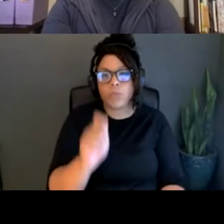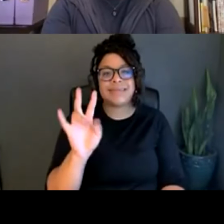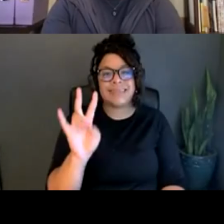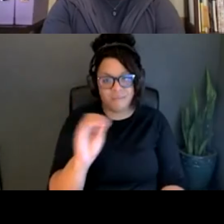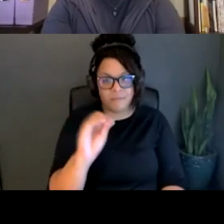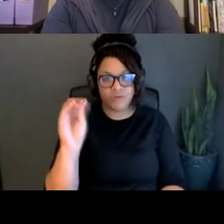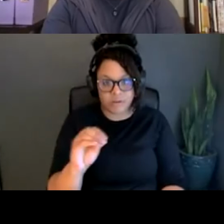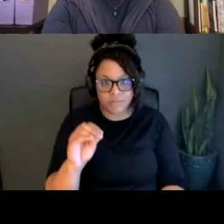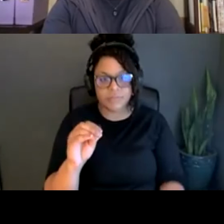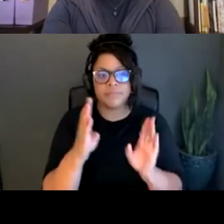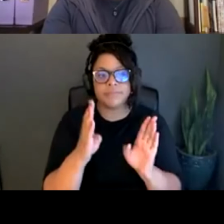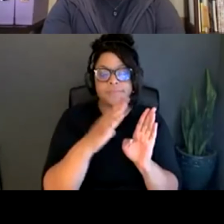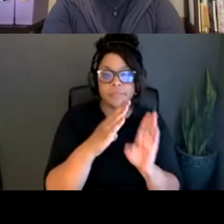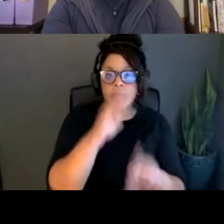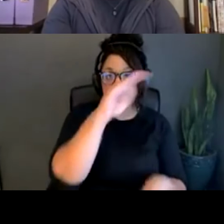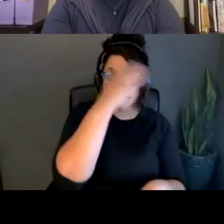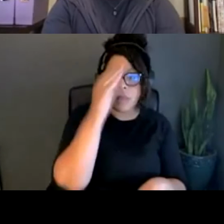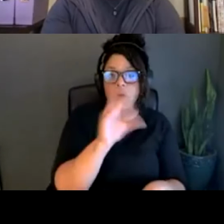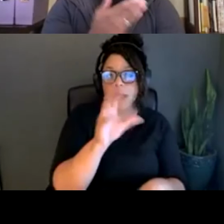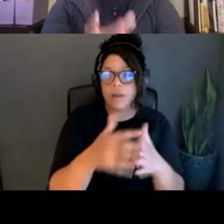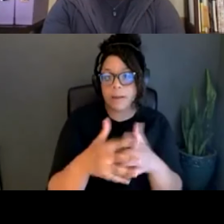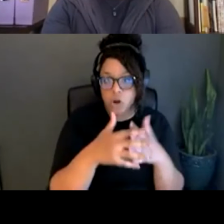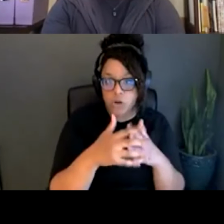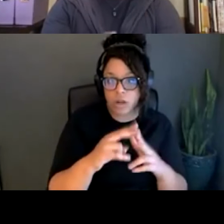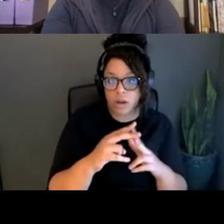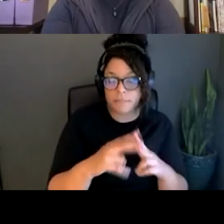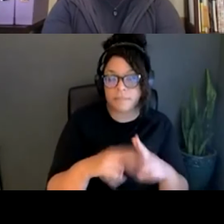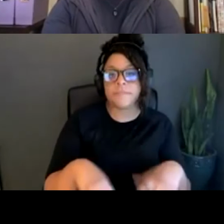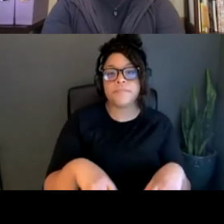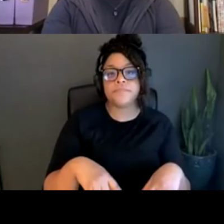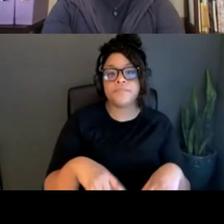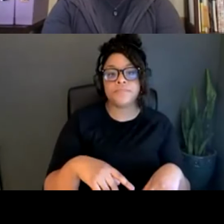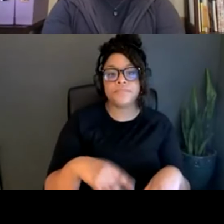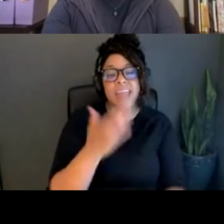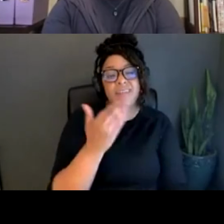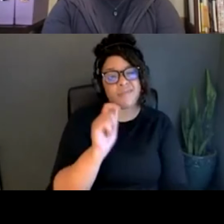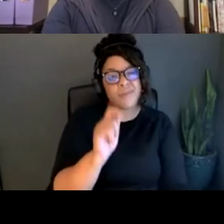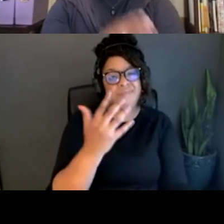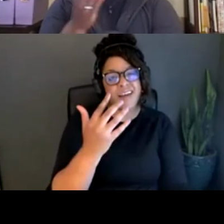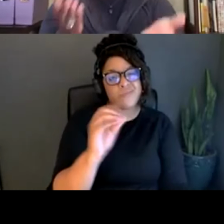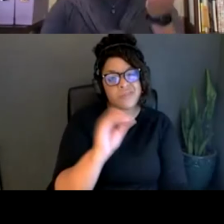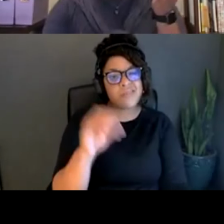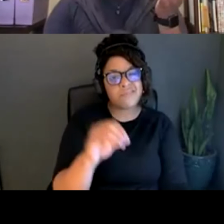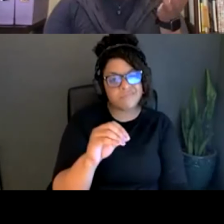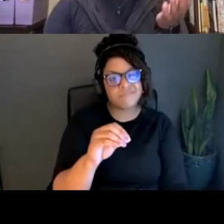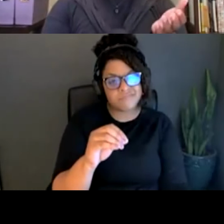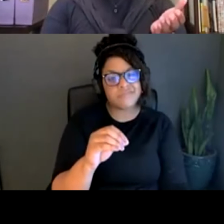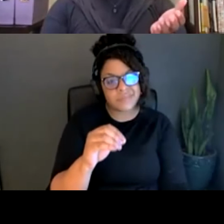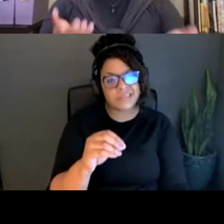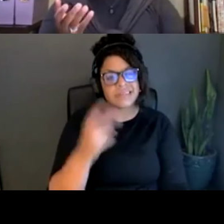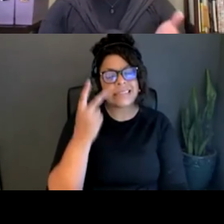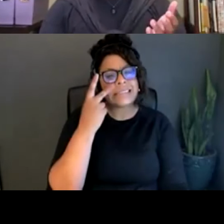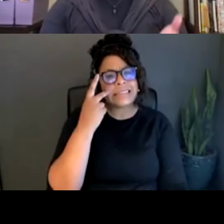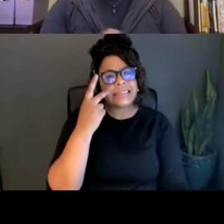24.7%, and Black or African American a mere 15.5%. And so we can see